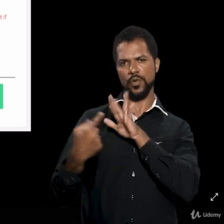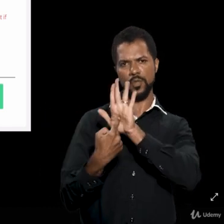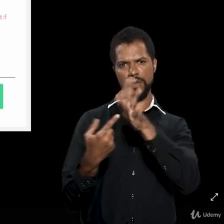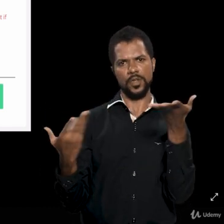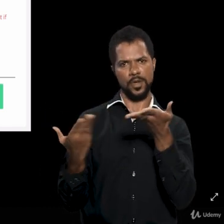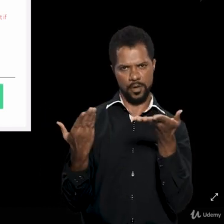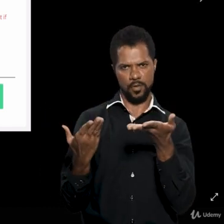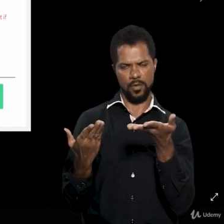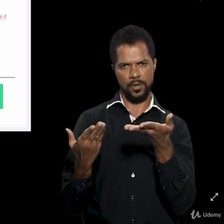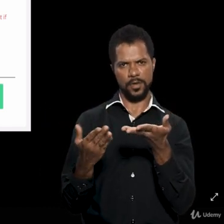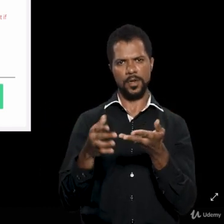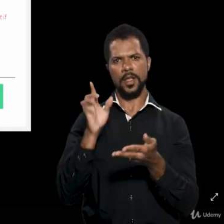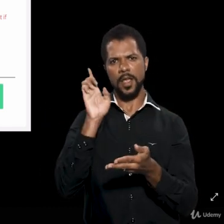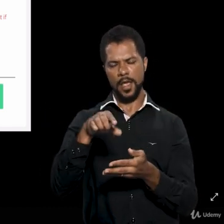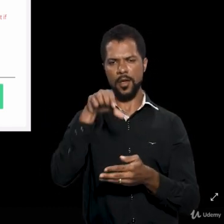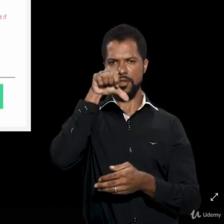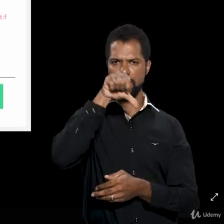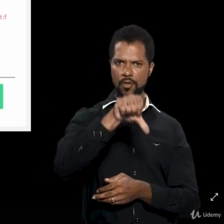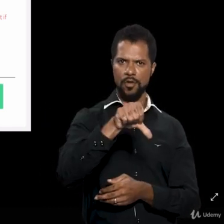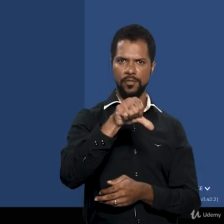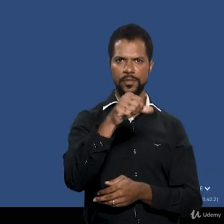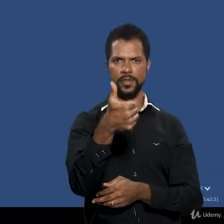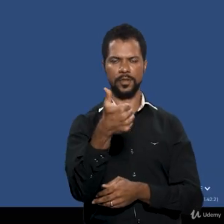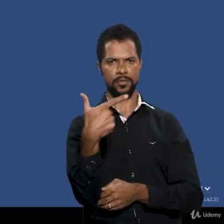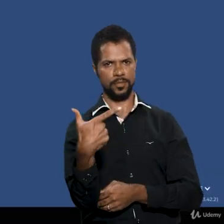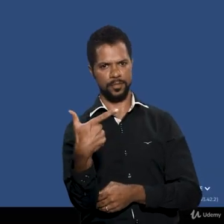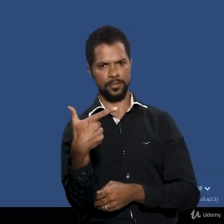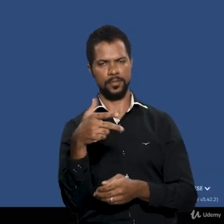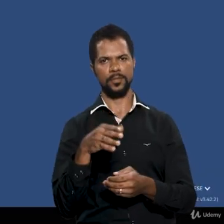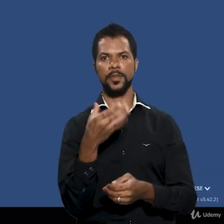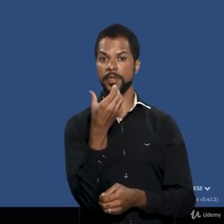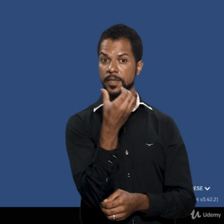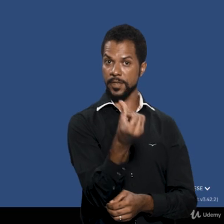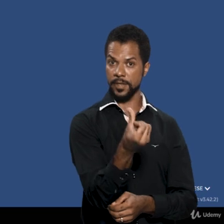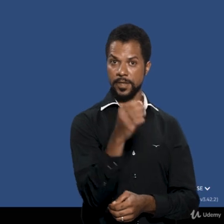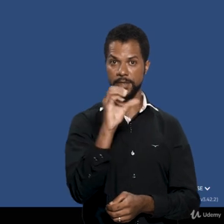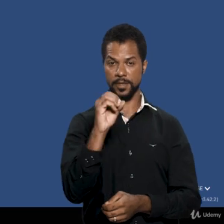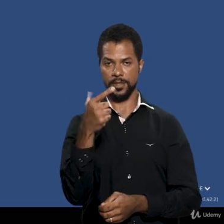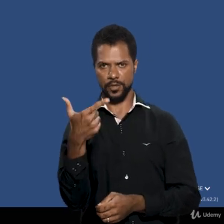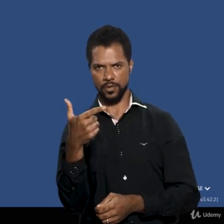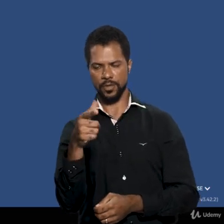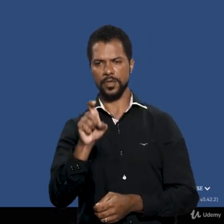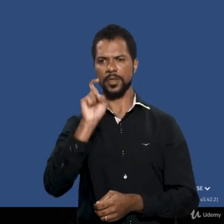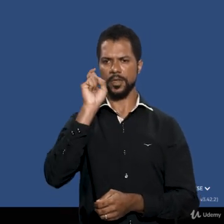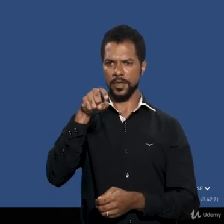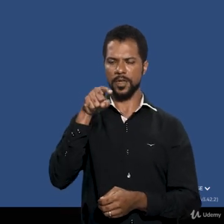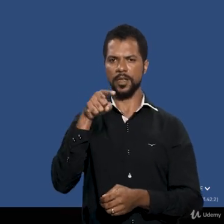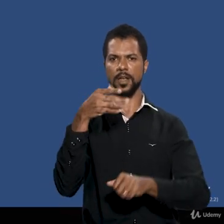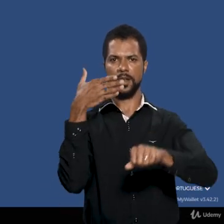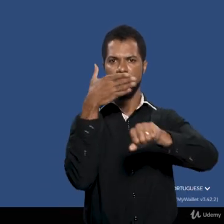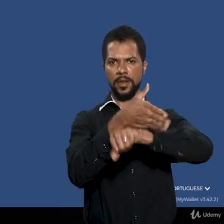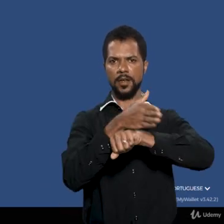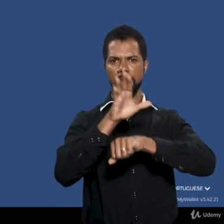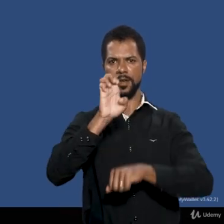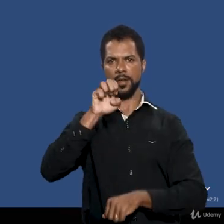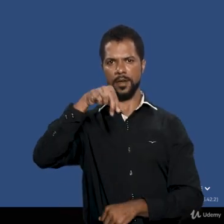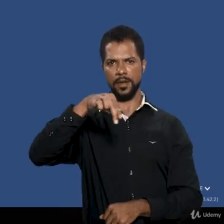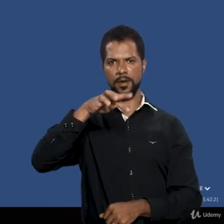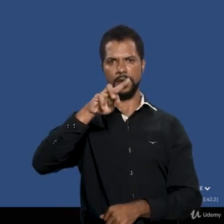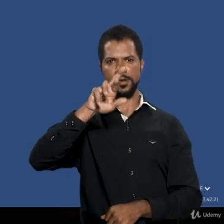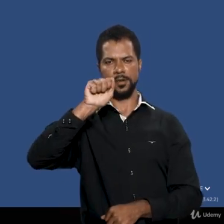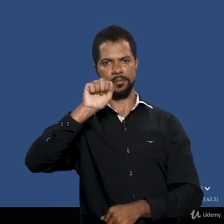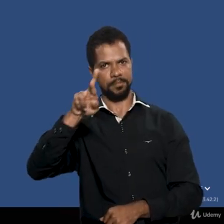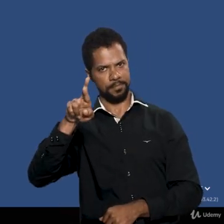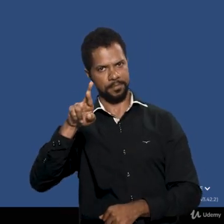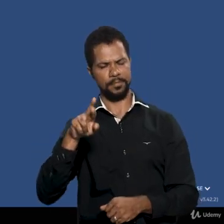time. And right now it's 912, 602. And I'm going to click connect or